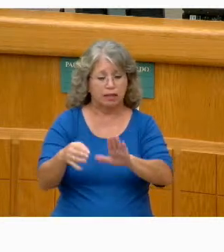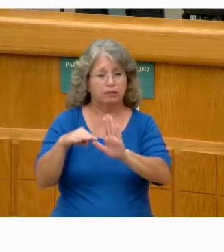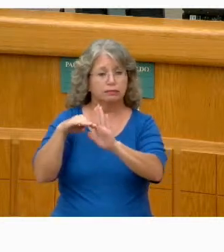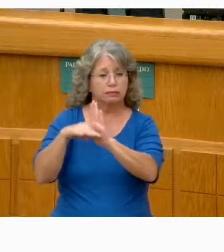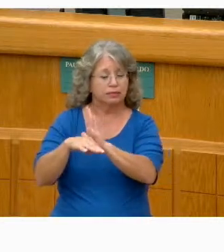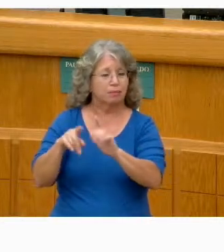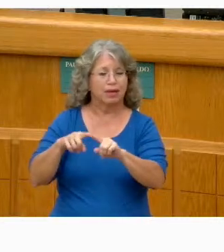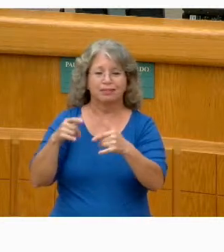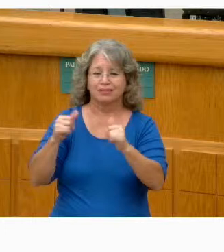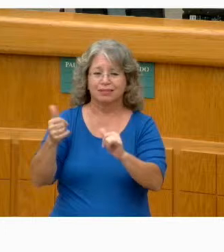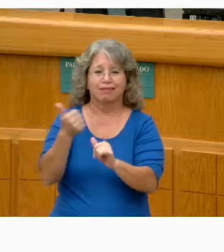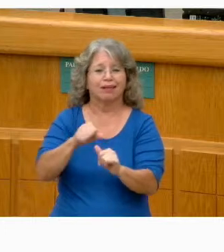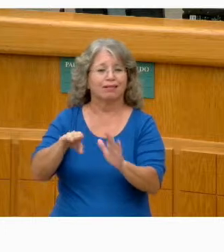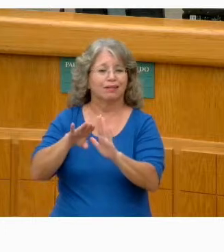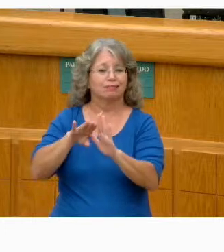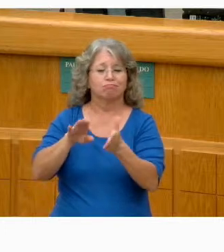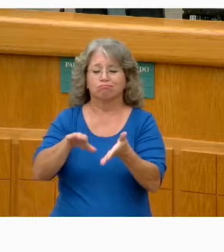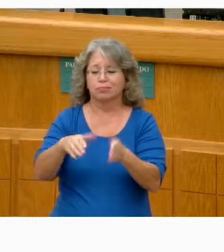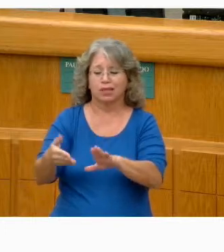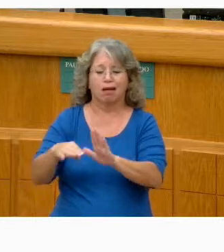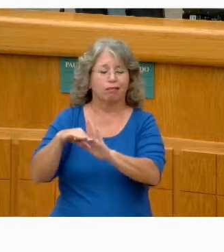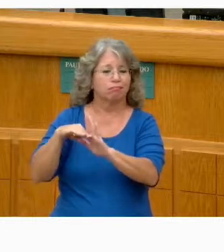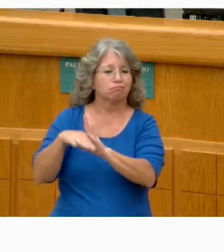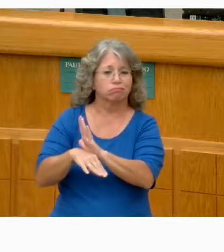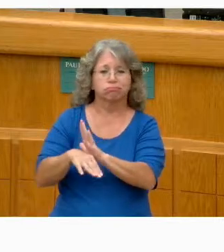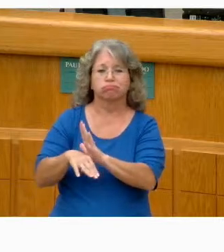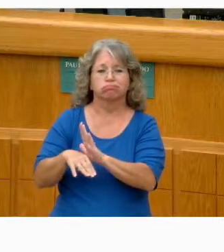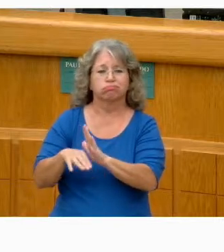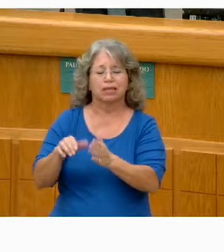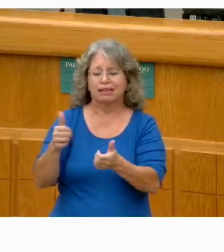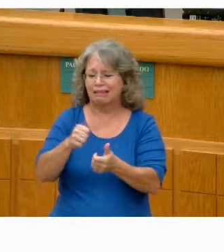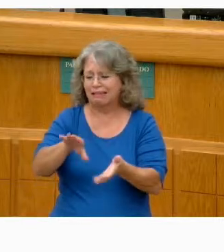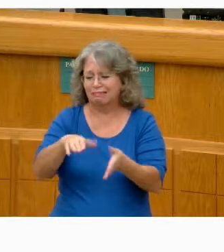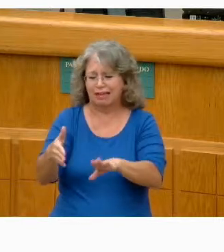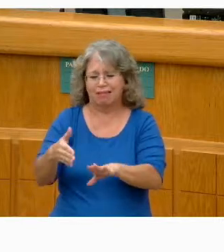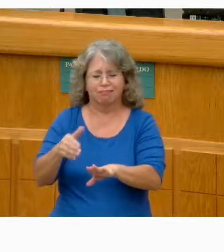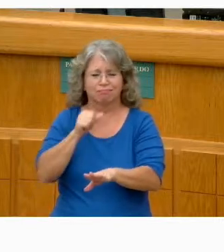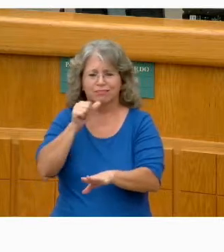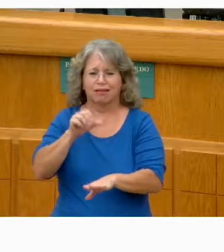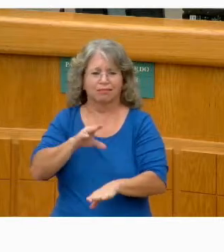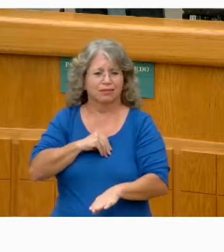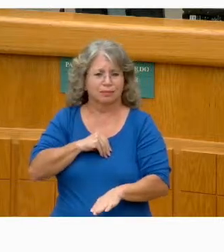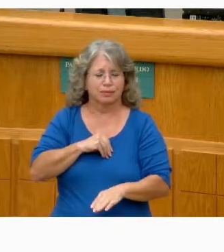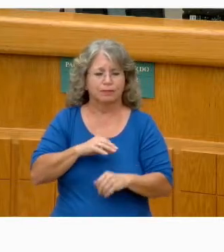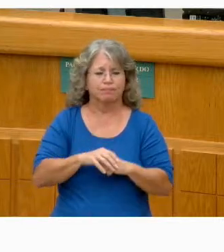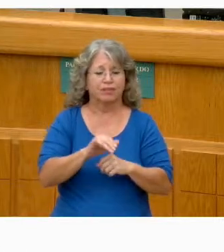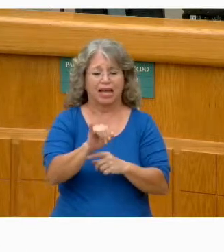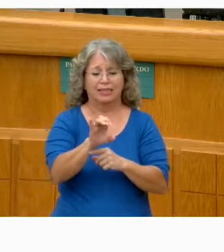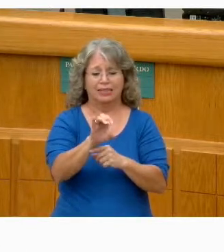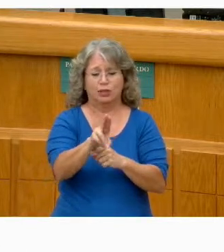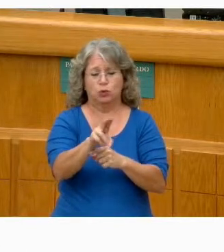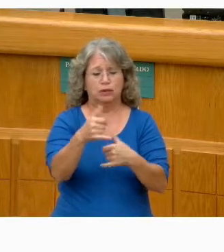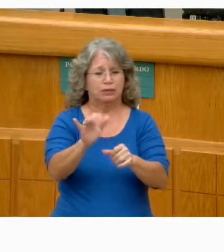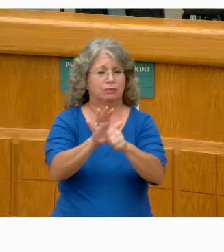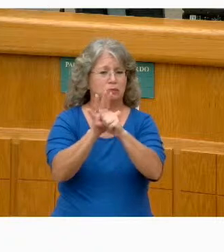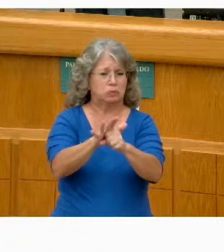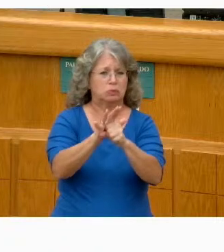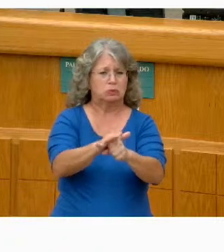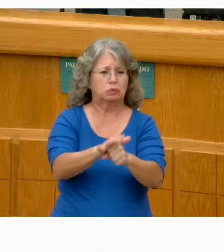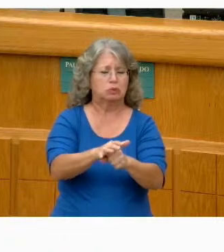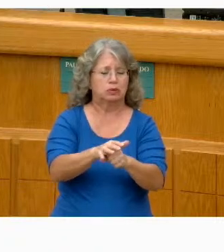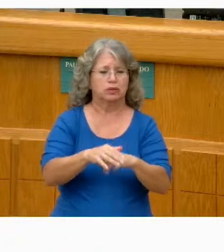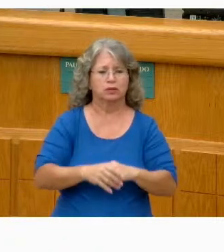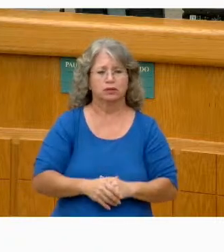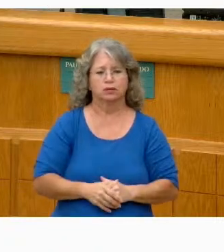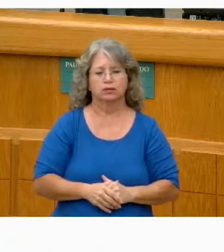still unacceptable and the ICU is still stretched, even though we've been declining for a fair amount of time now.